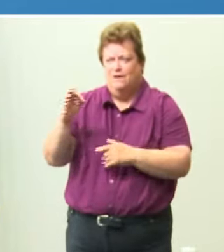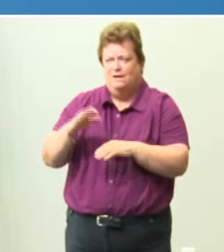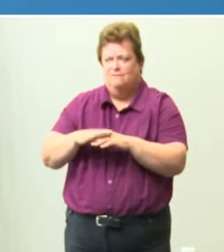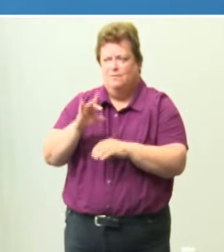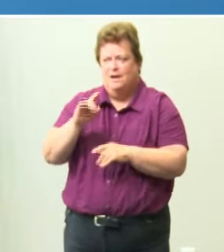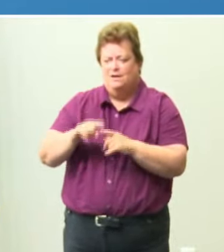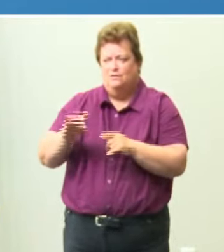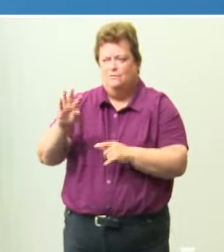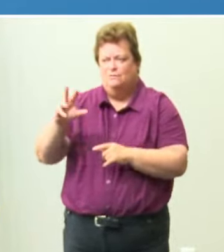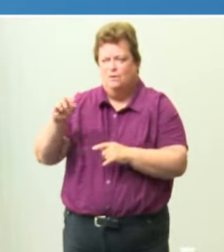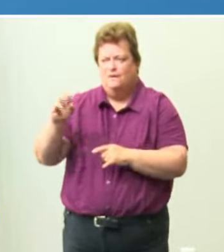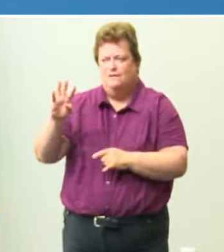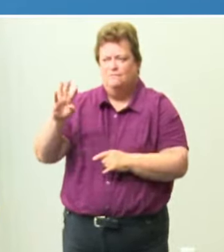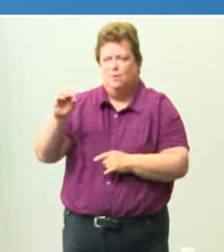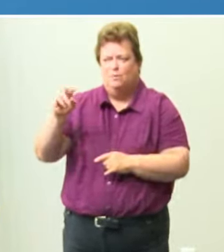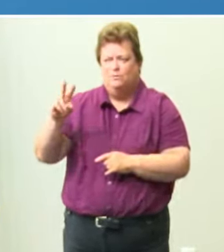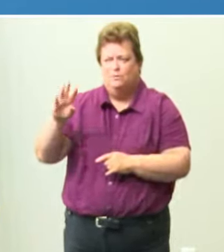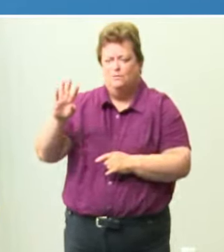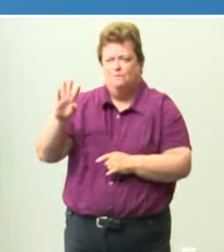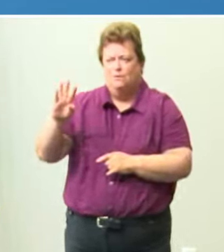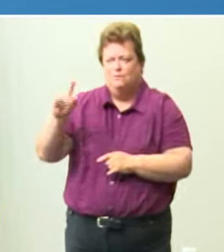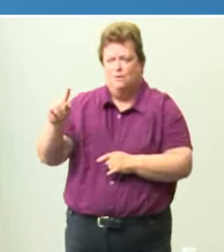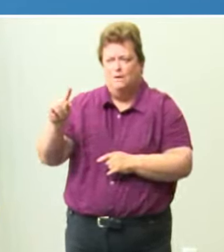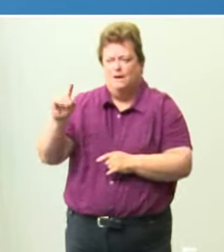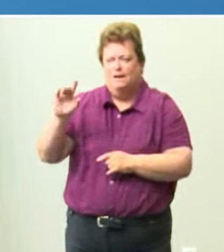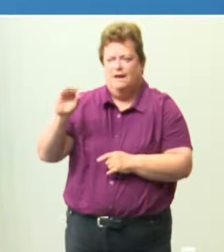4:30 at